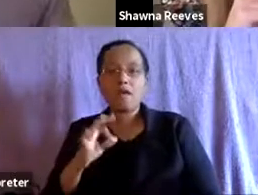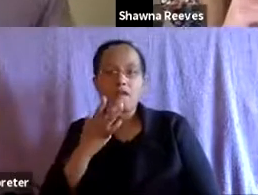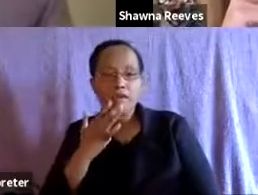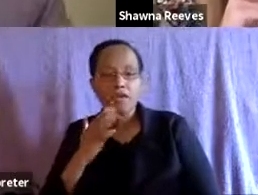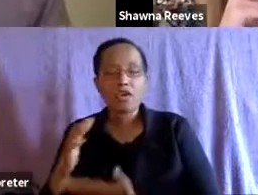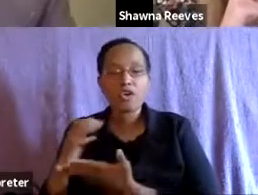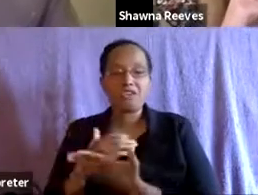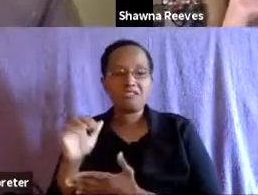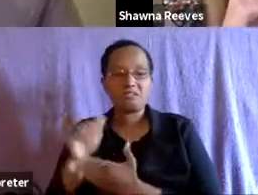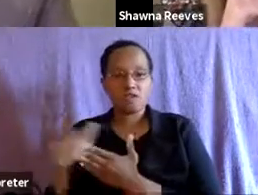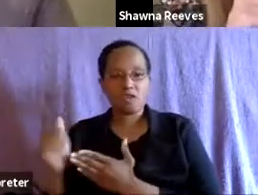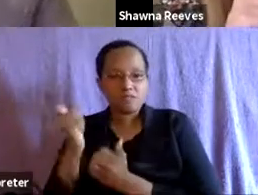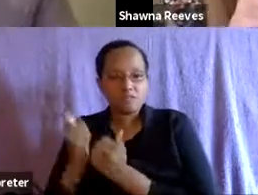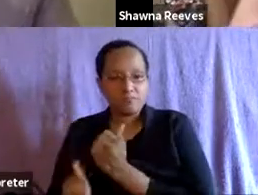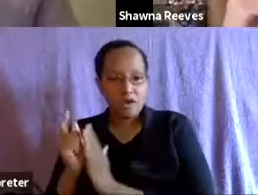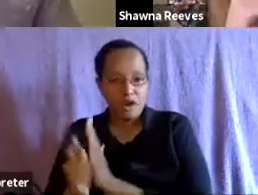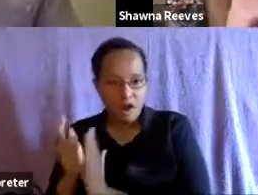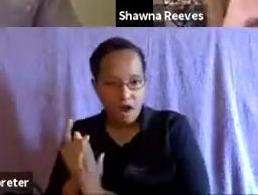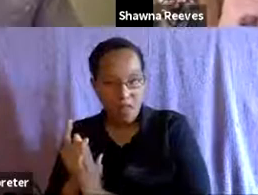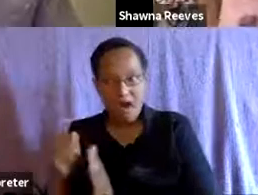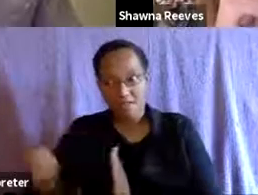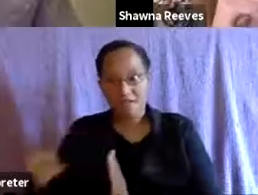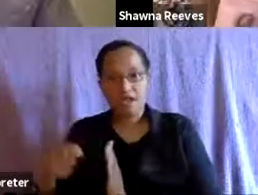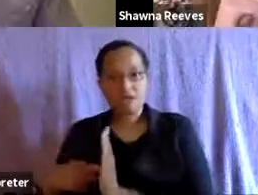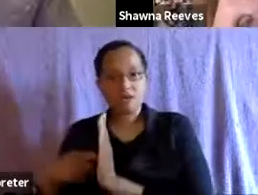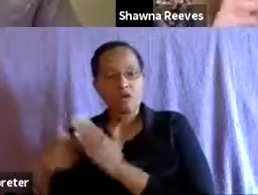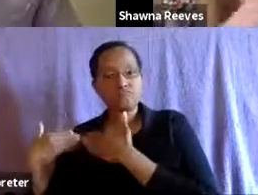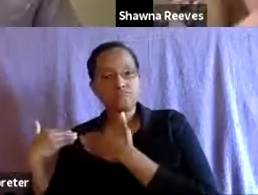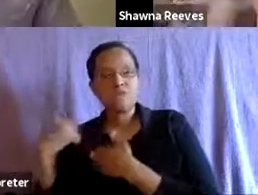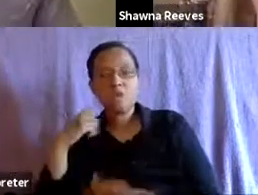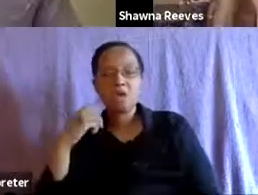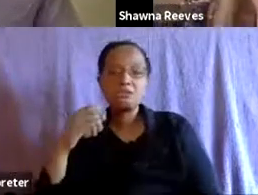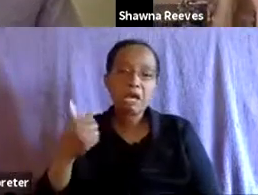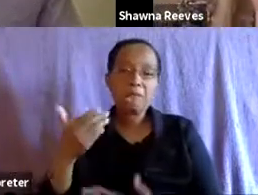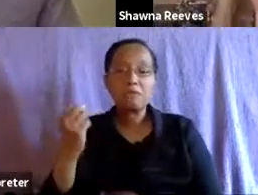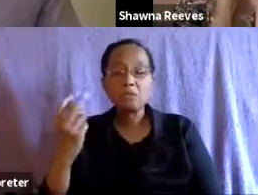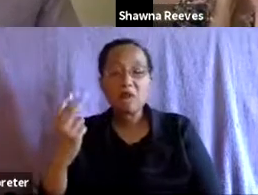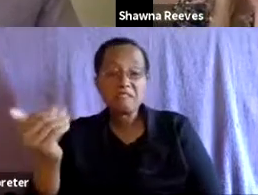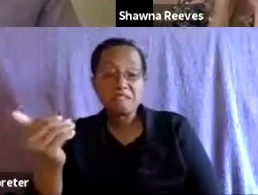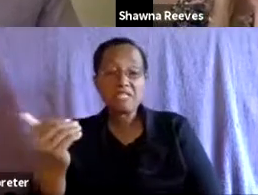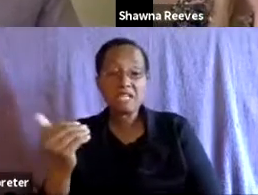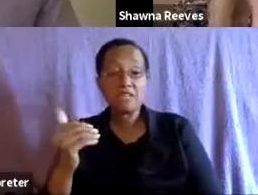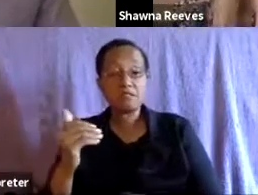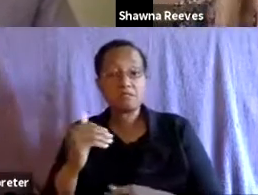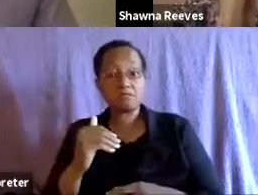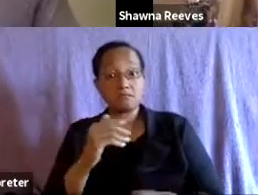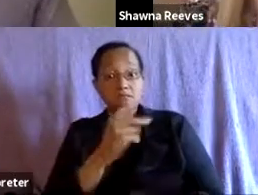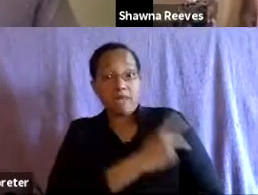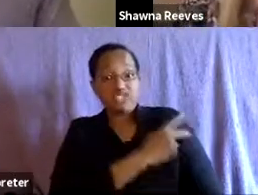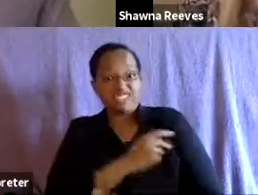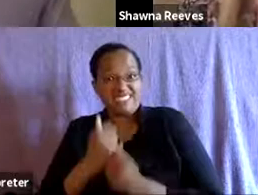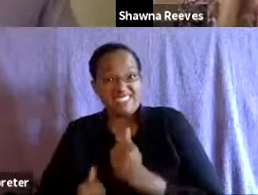care that's being delivered by a CNA, these are disproportionately women of color who are making $10 an